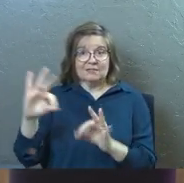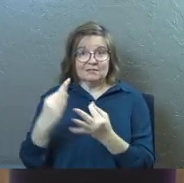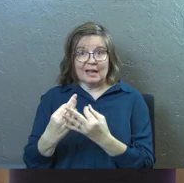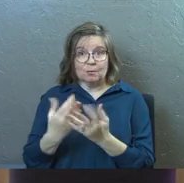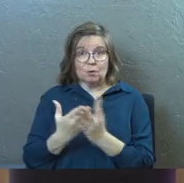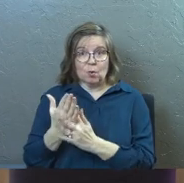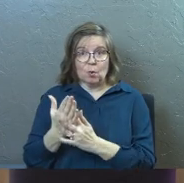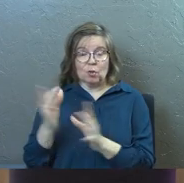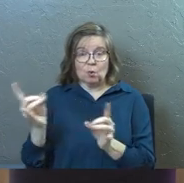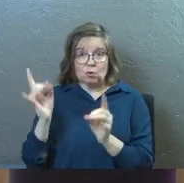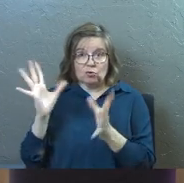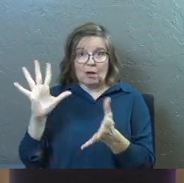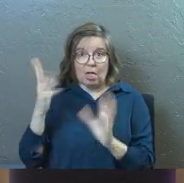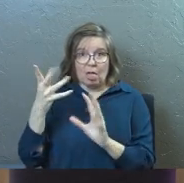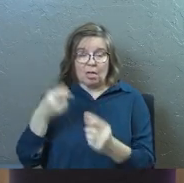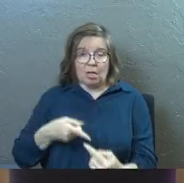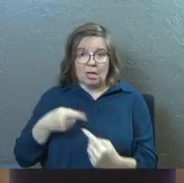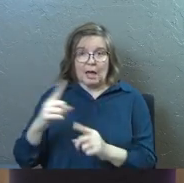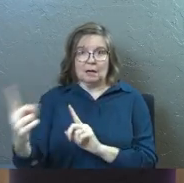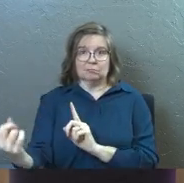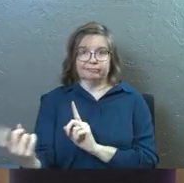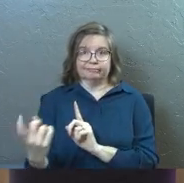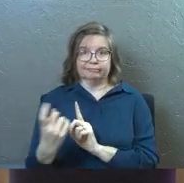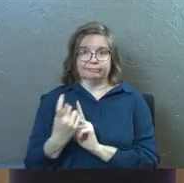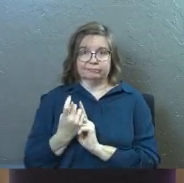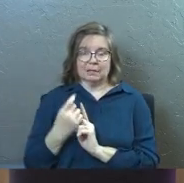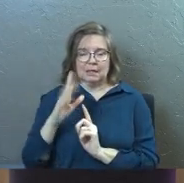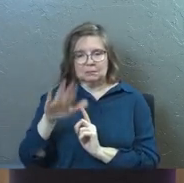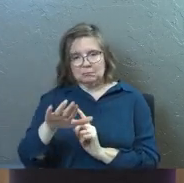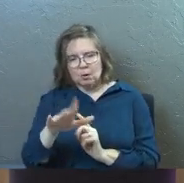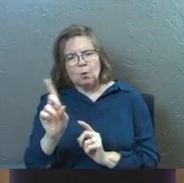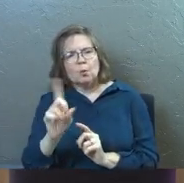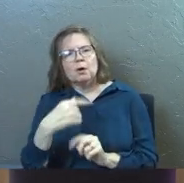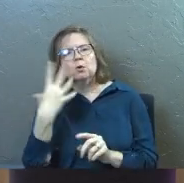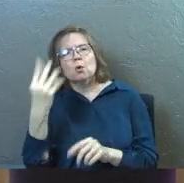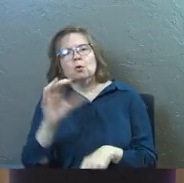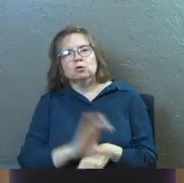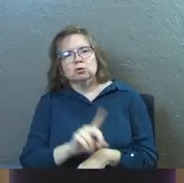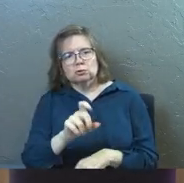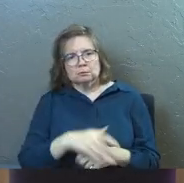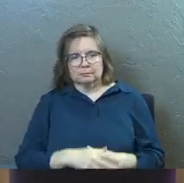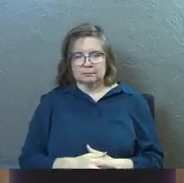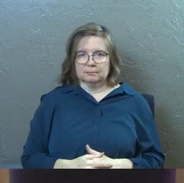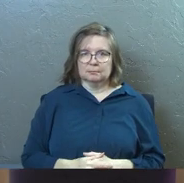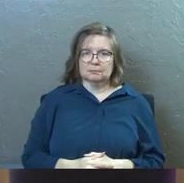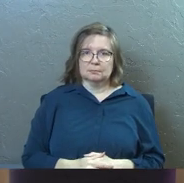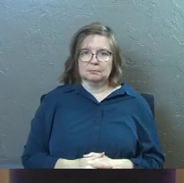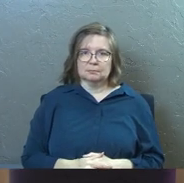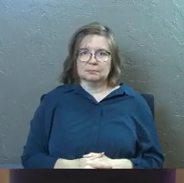family was going through a crisis, and he walks up to me out of the blue and says, "Where do you go to church?"